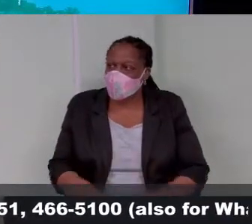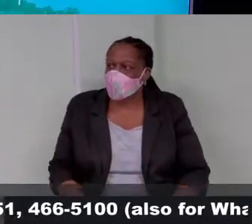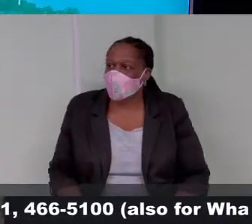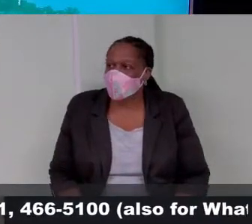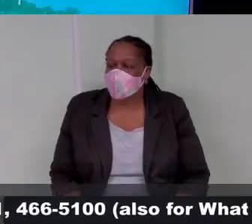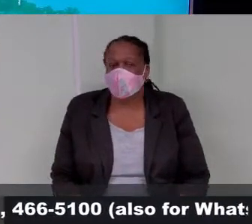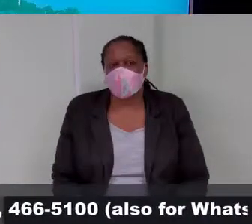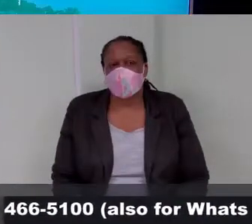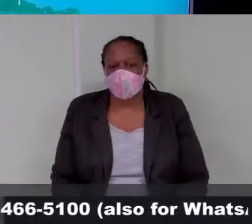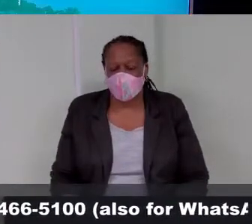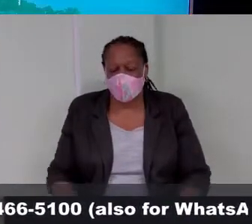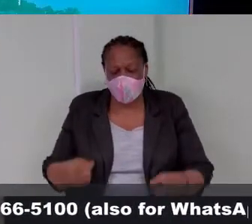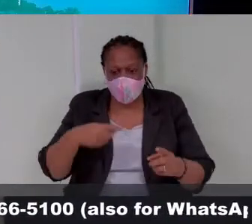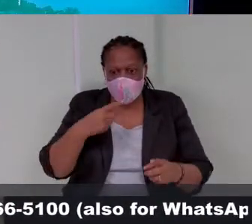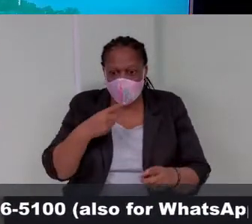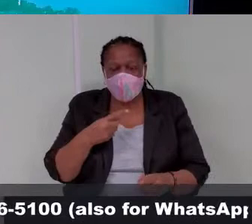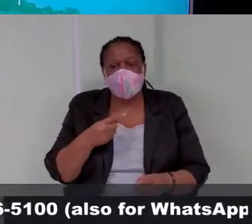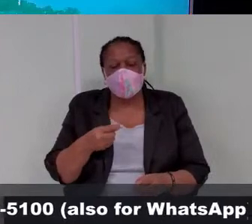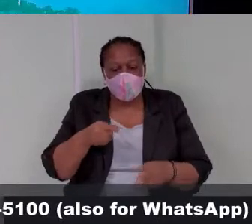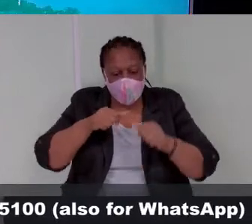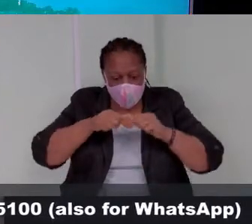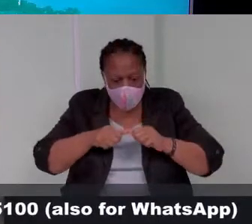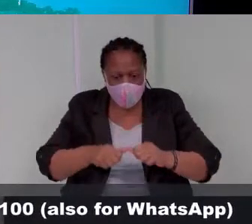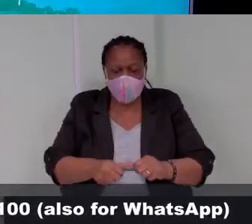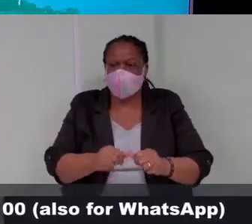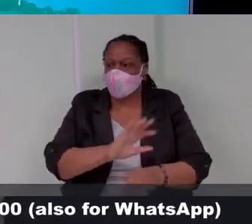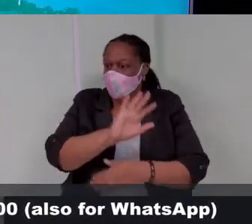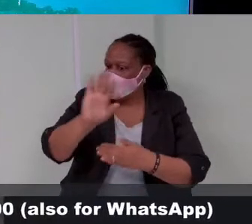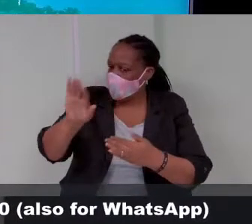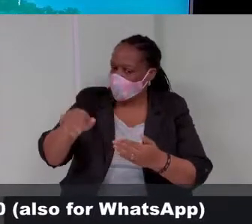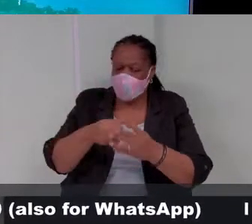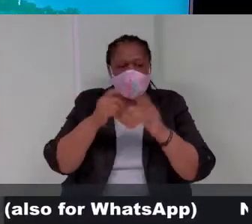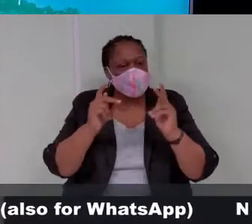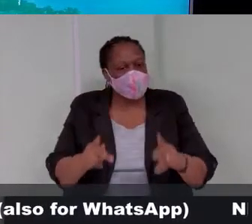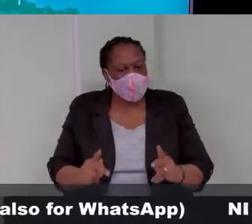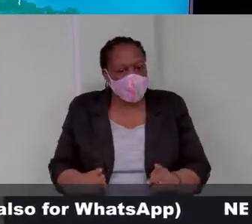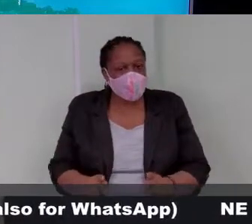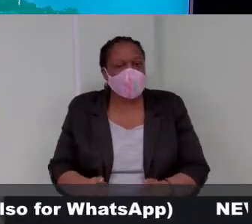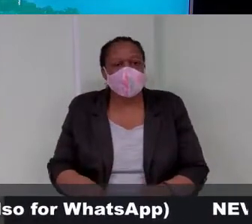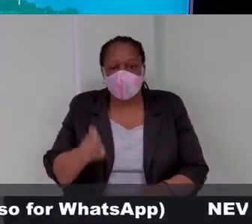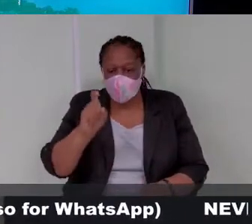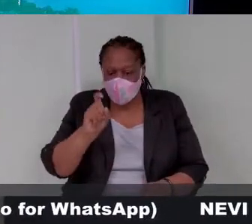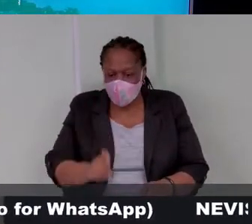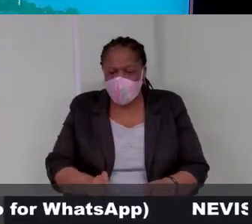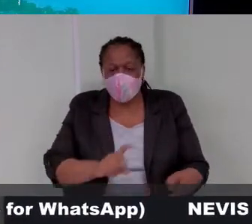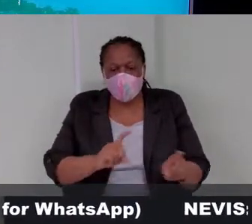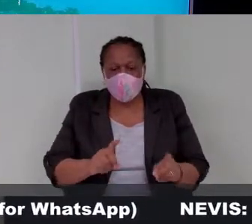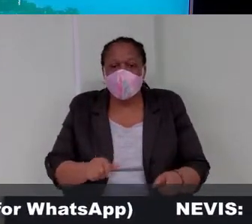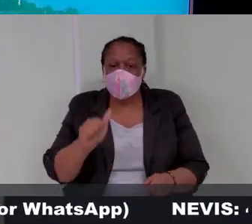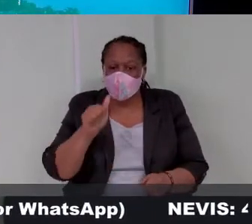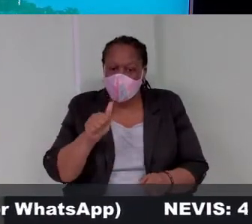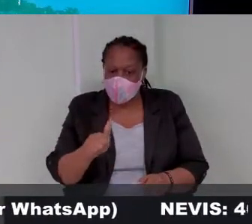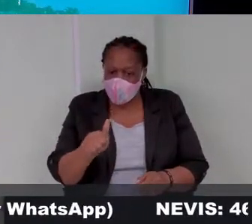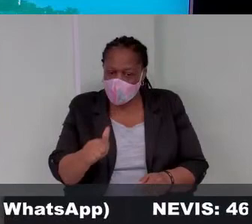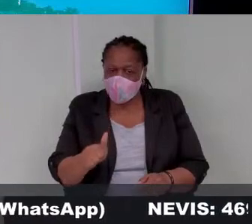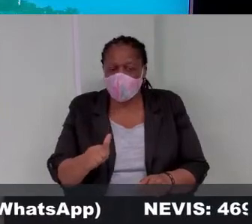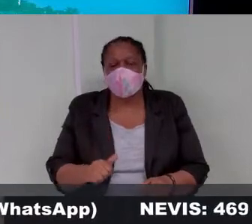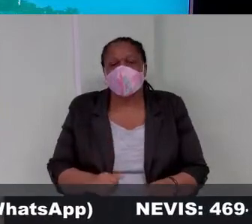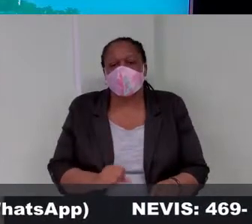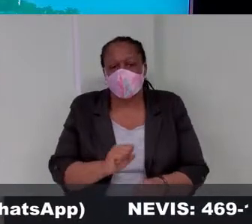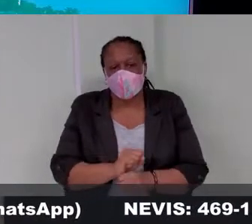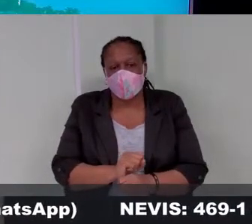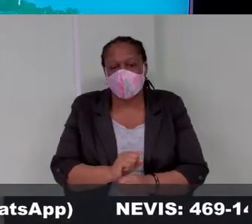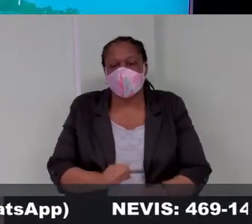to emphasize that it's an all-of-society approach. So we thank you very much for